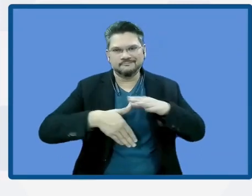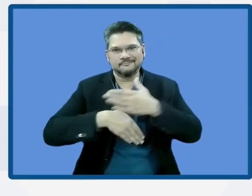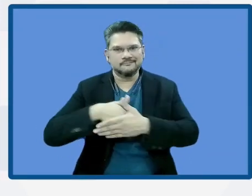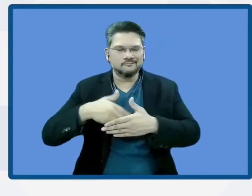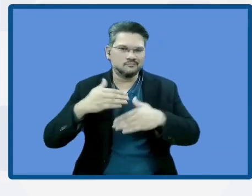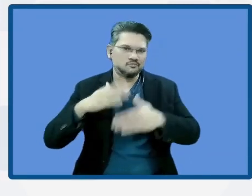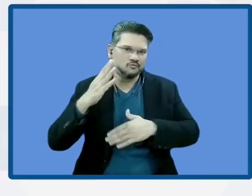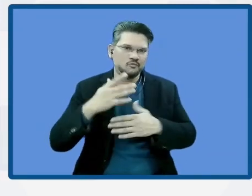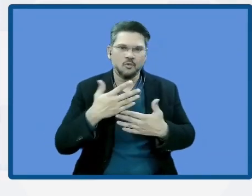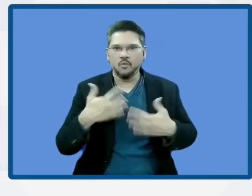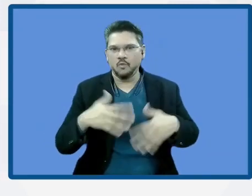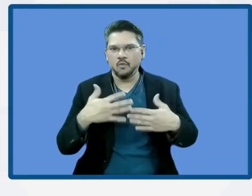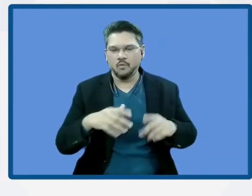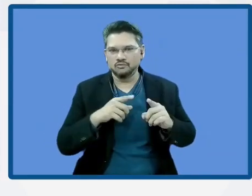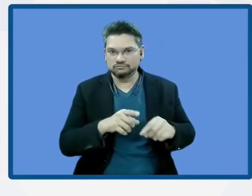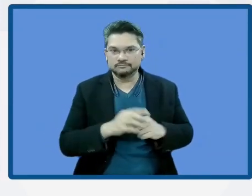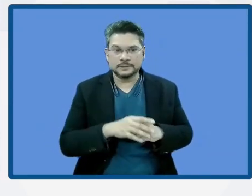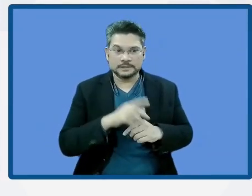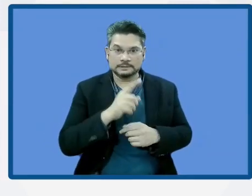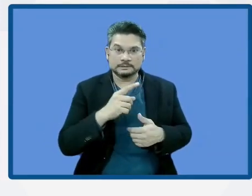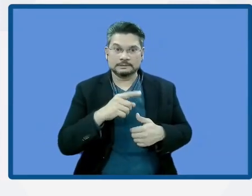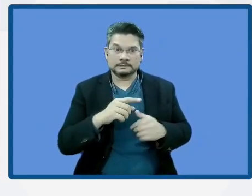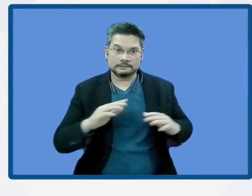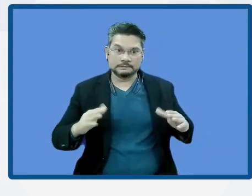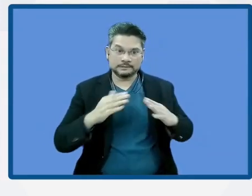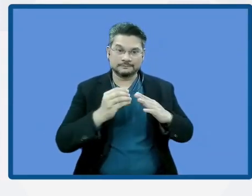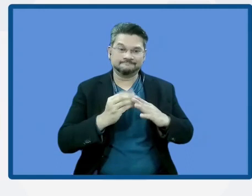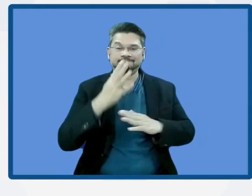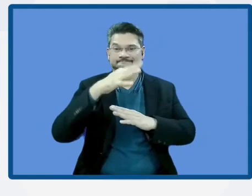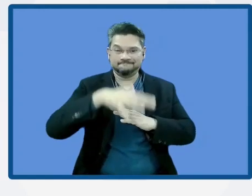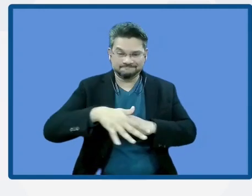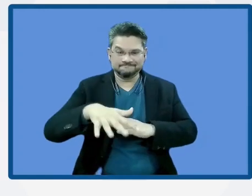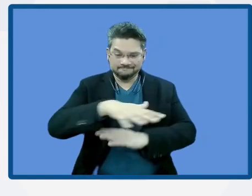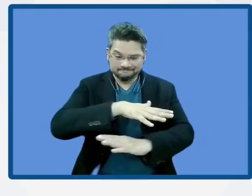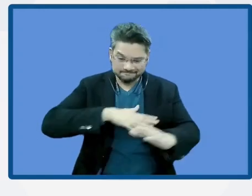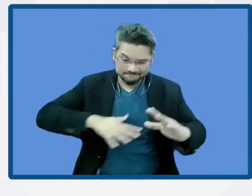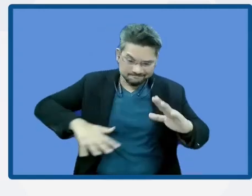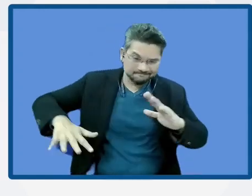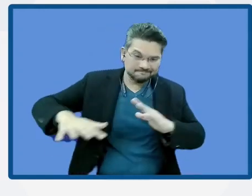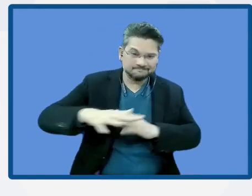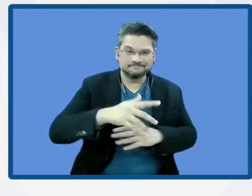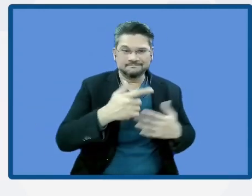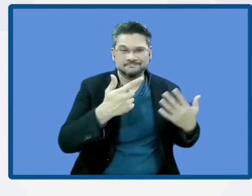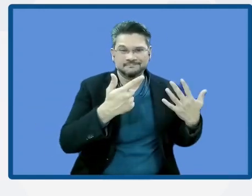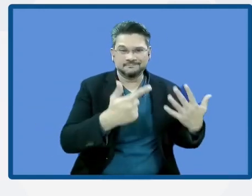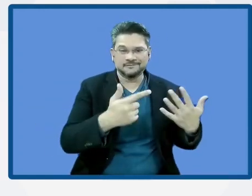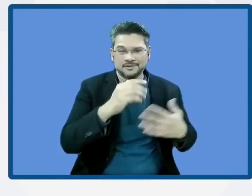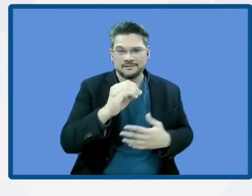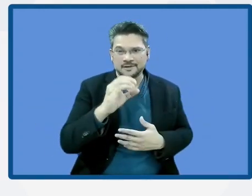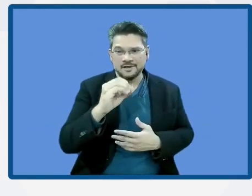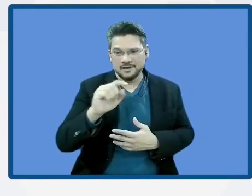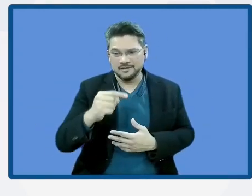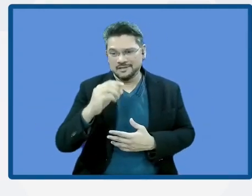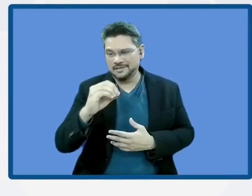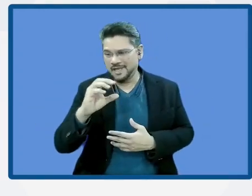the surroundings of these volcanoes, we have 700,000 families who have their livelihood placed in